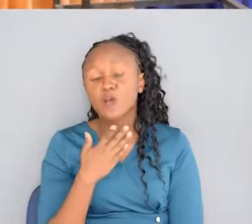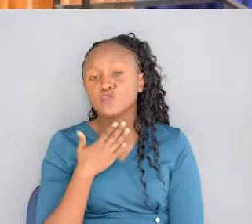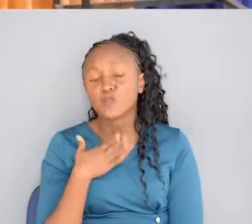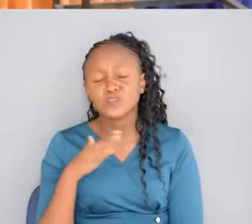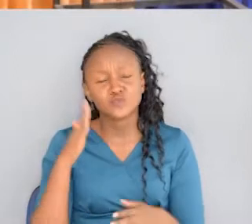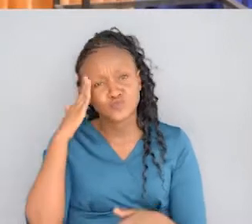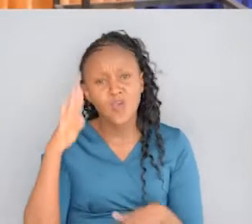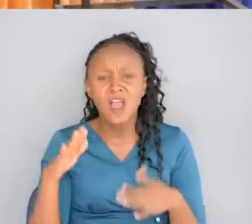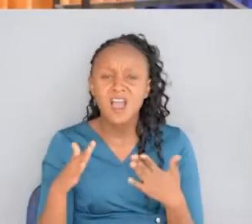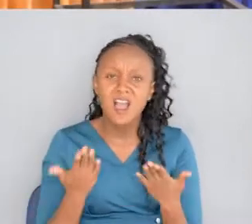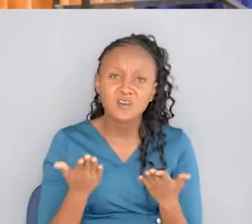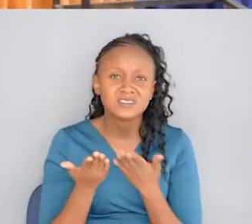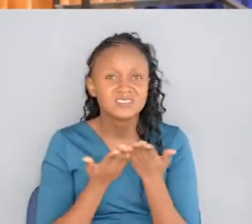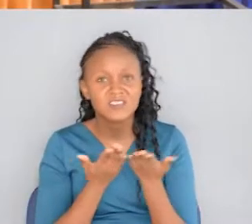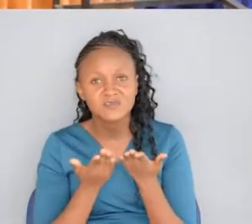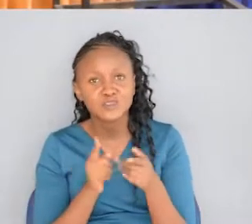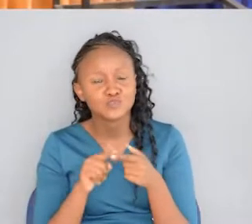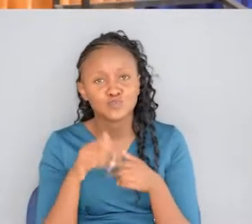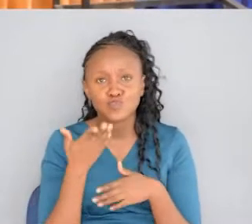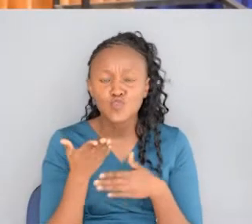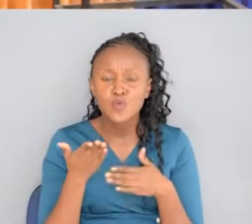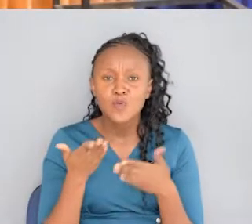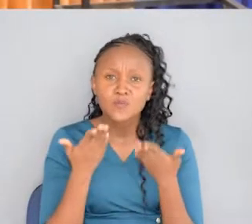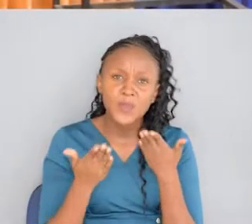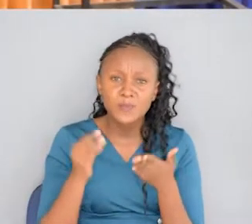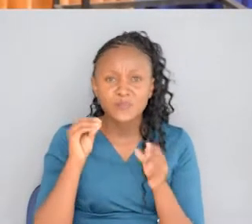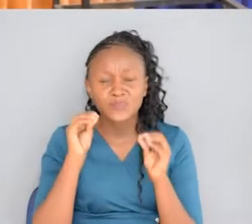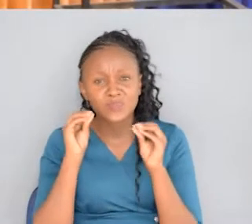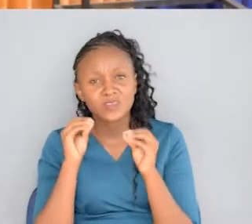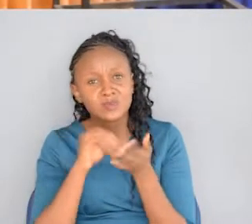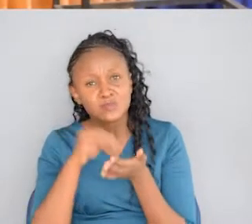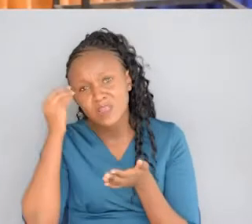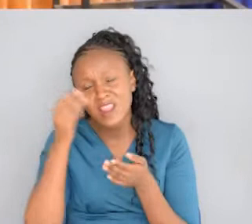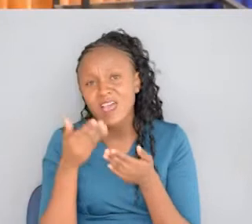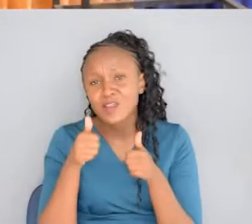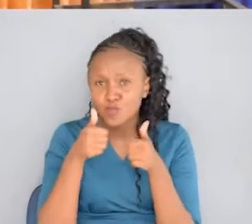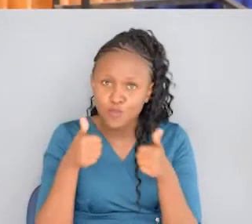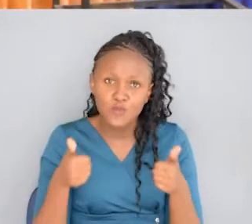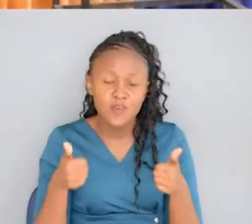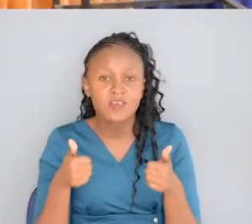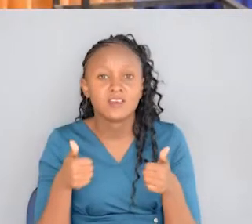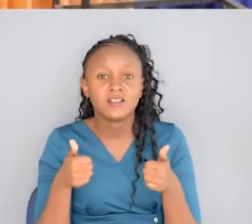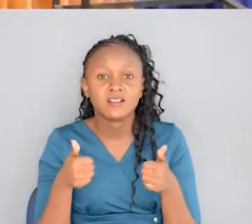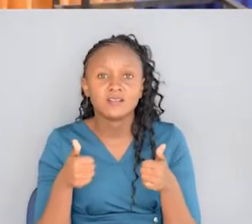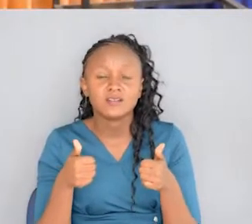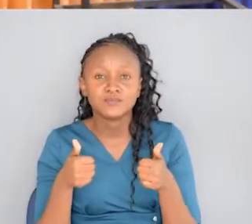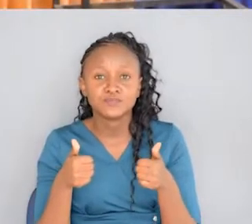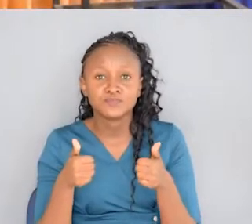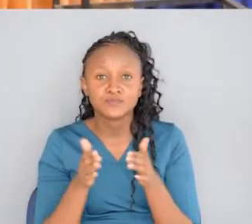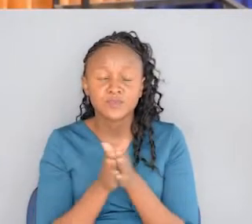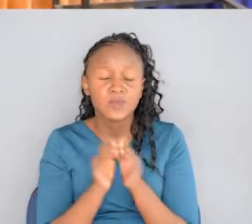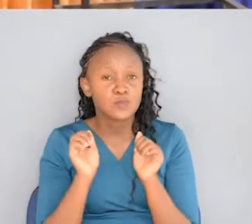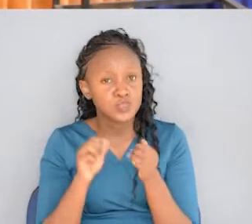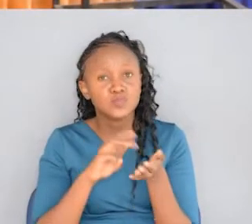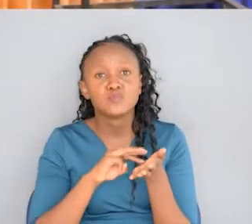learning? You know, make comments on our videos on YouTube and Facebook, or even UDM, you know, and